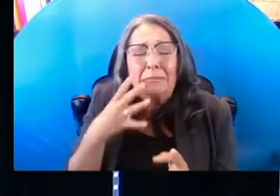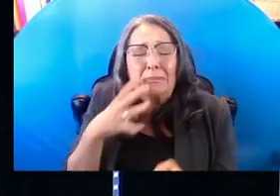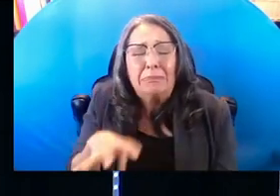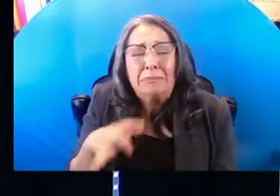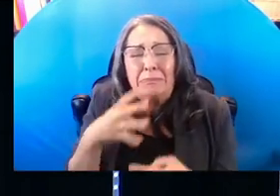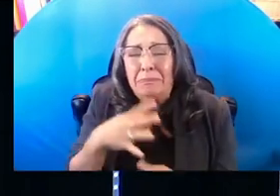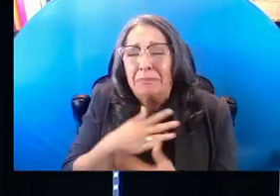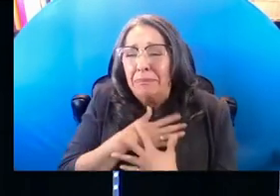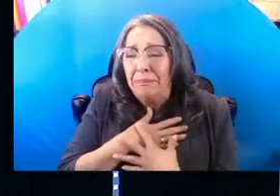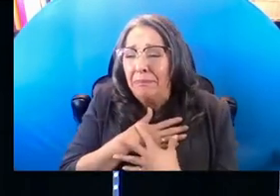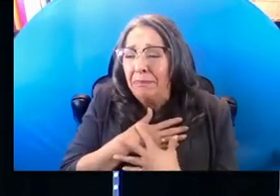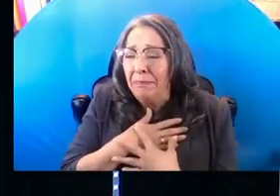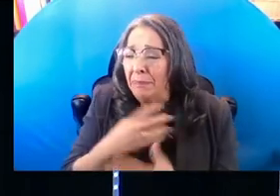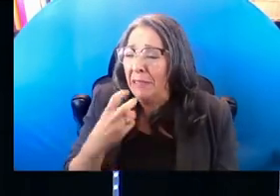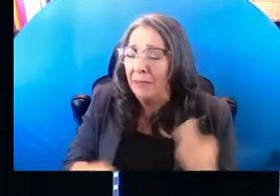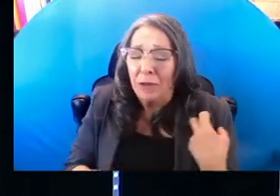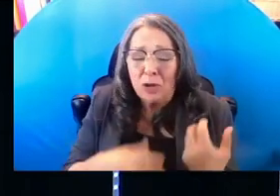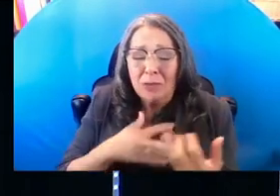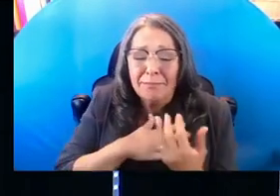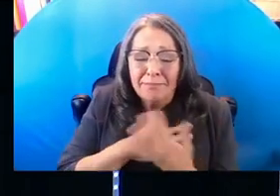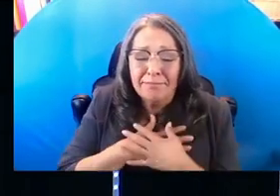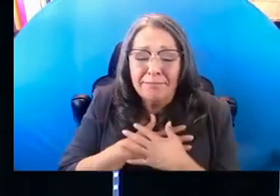hard.